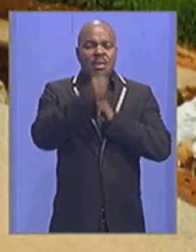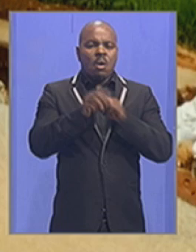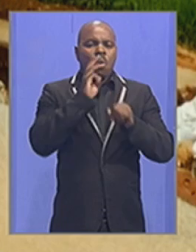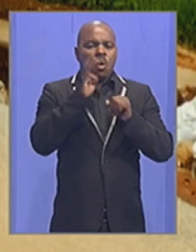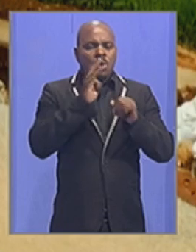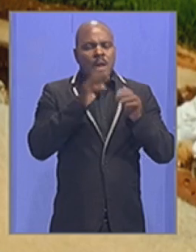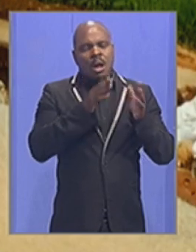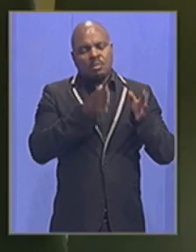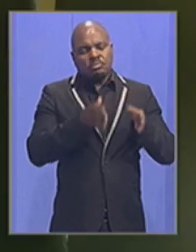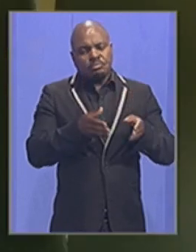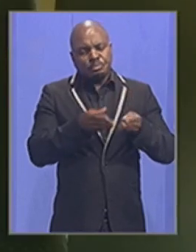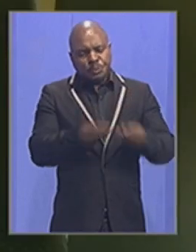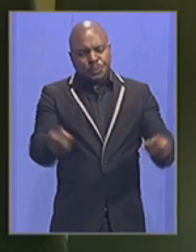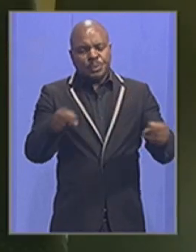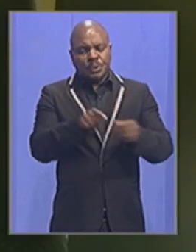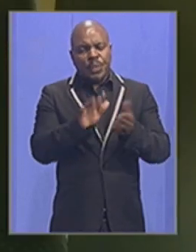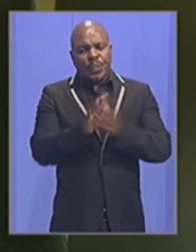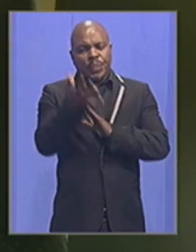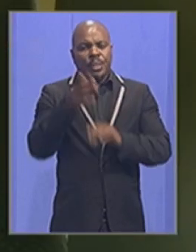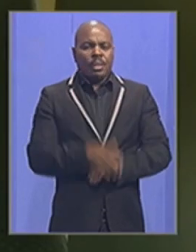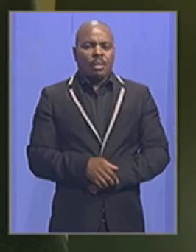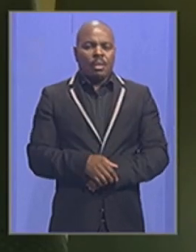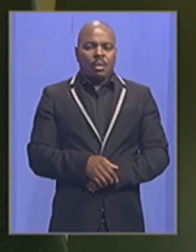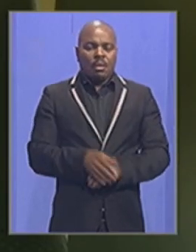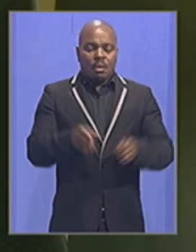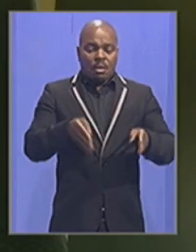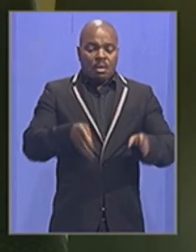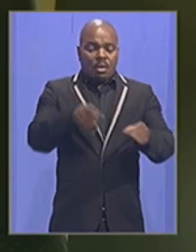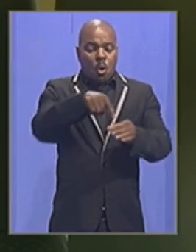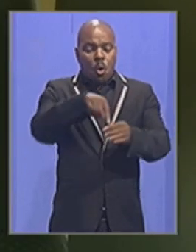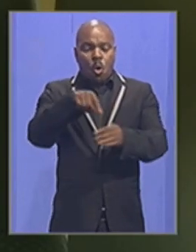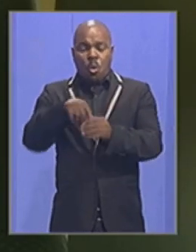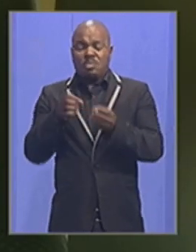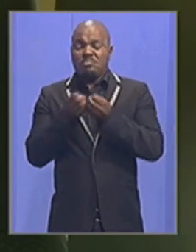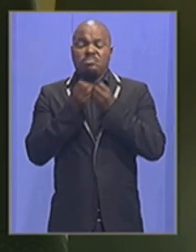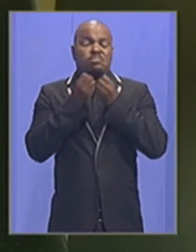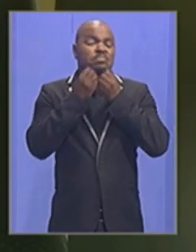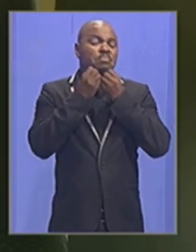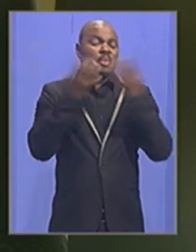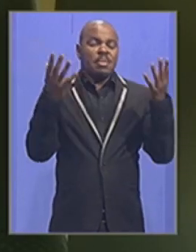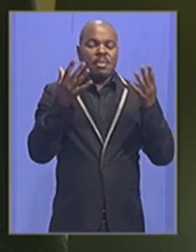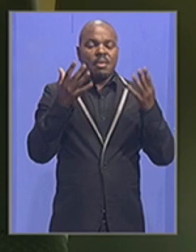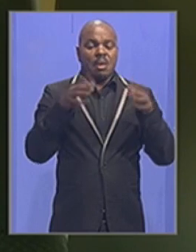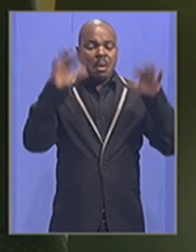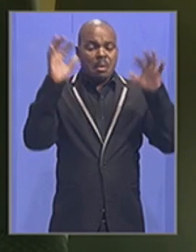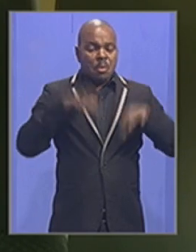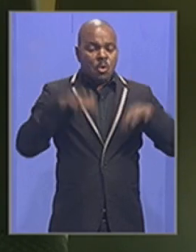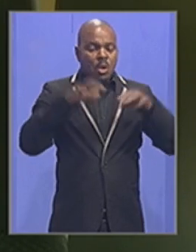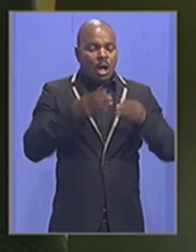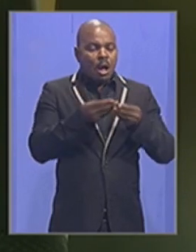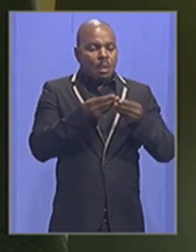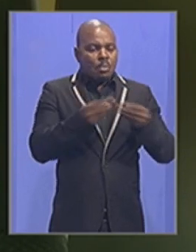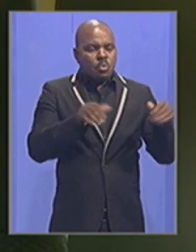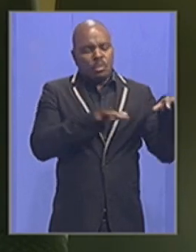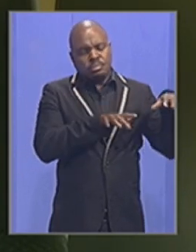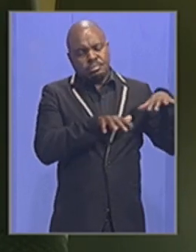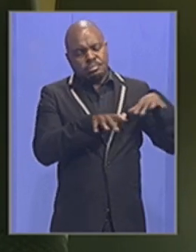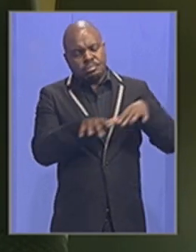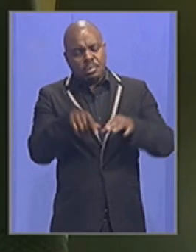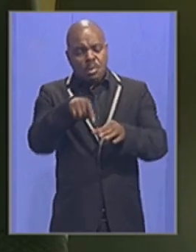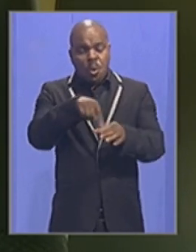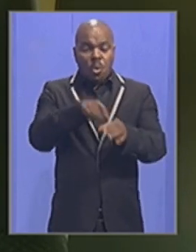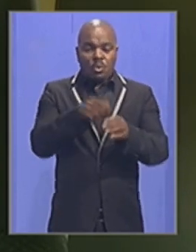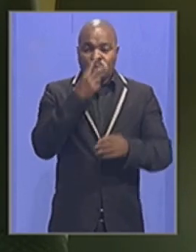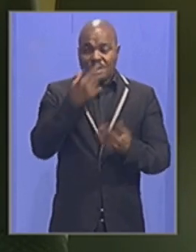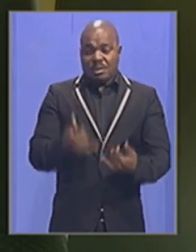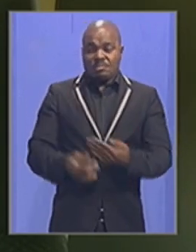pula. Dipotolo di dintsi e pula ena e jia mabuka moka wa sala le mekoti le bona le ana